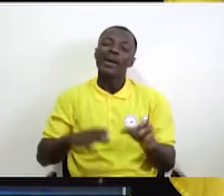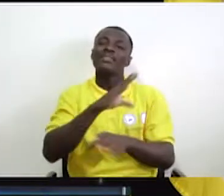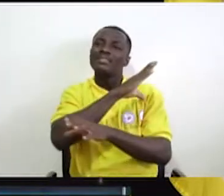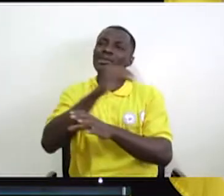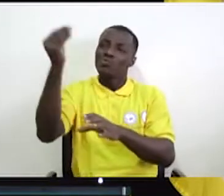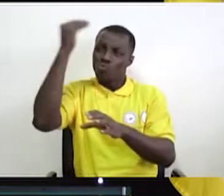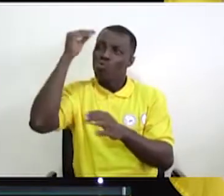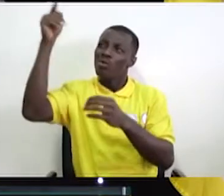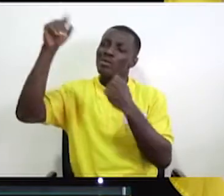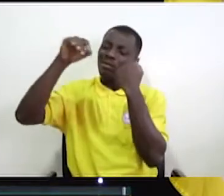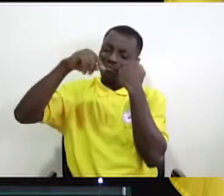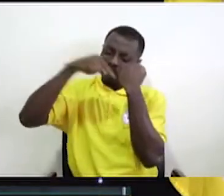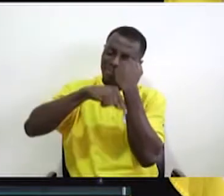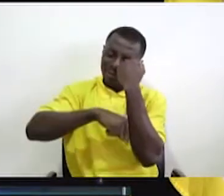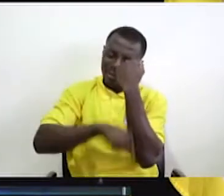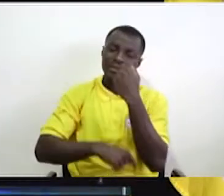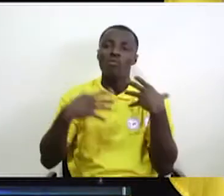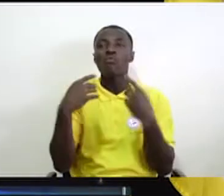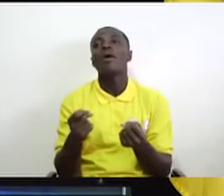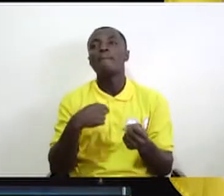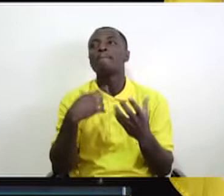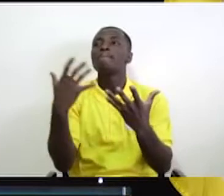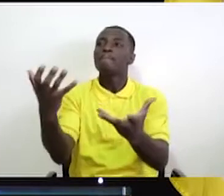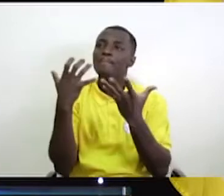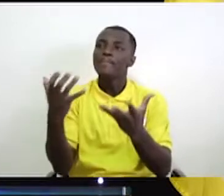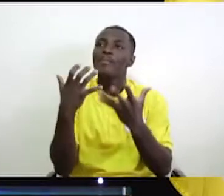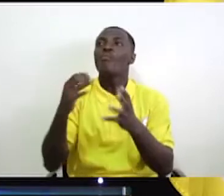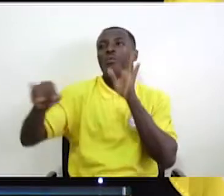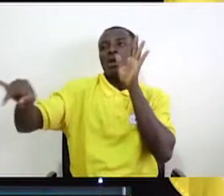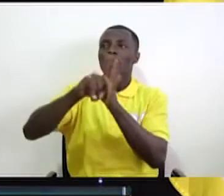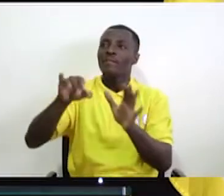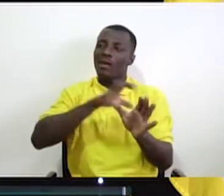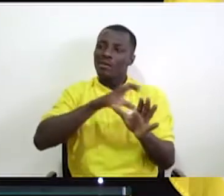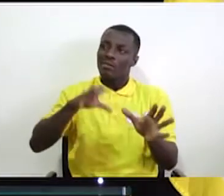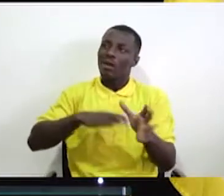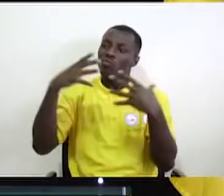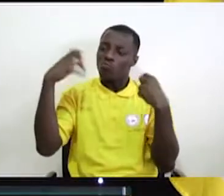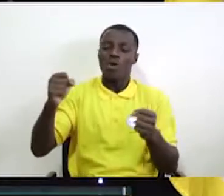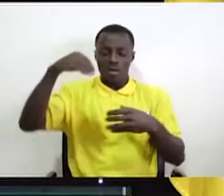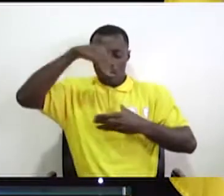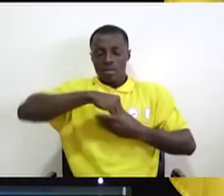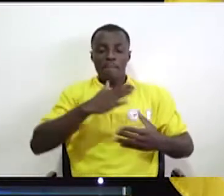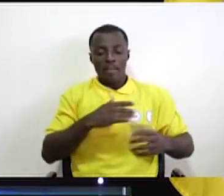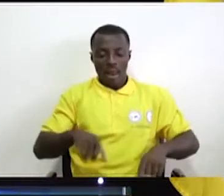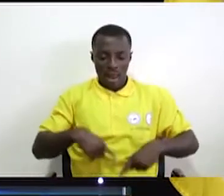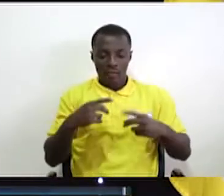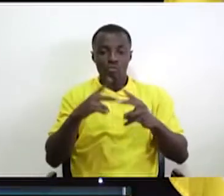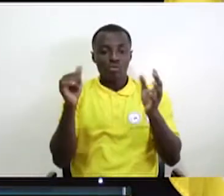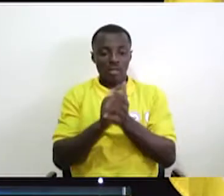I want to identify with him in his death, so that somehow